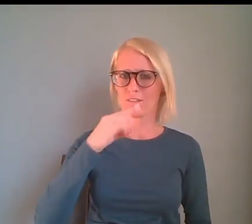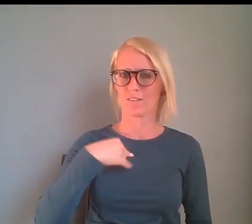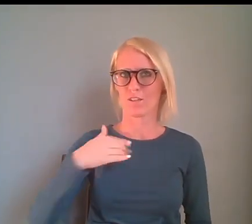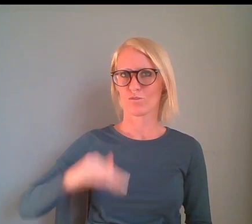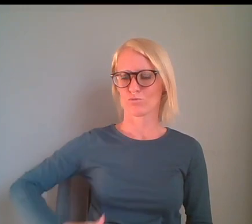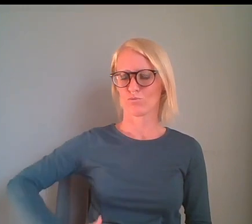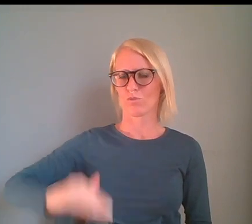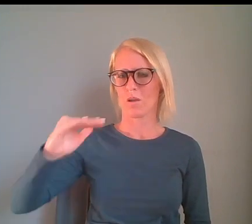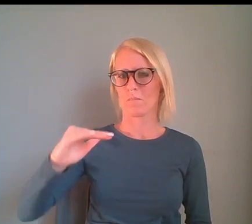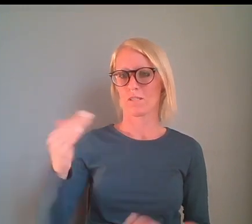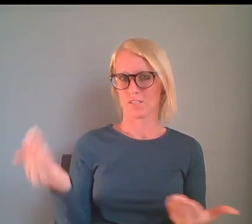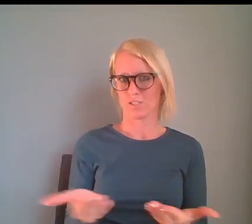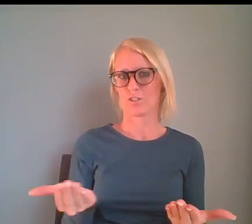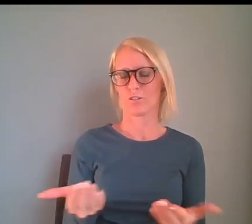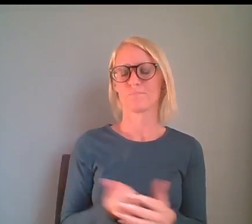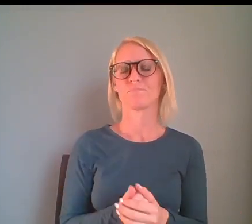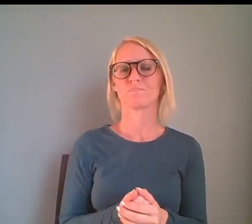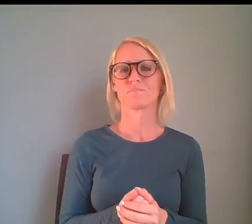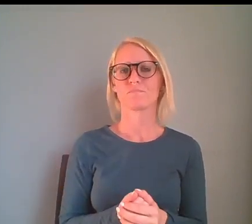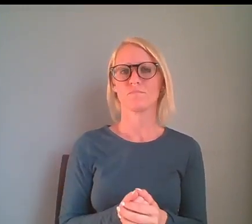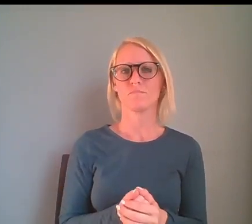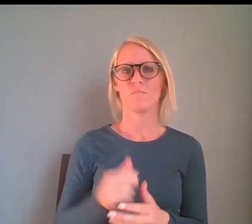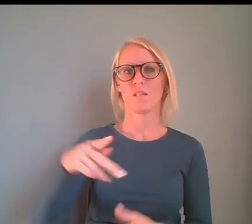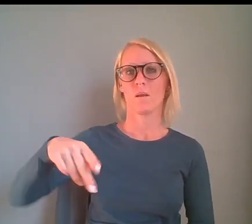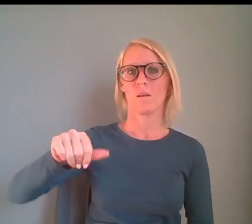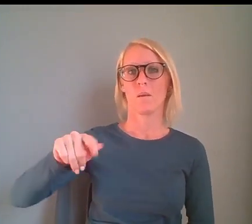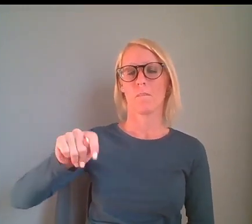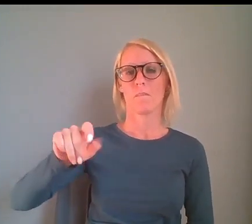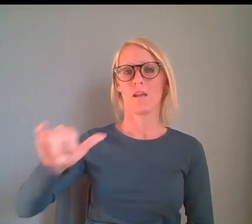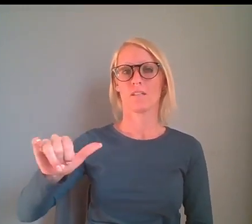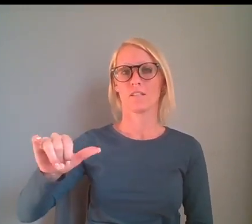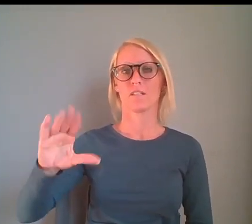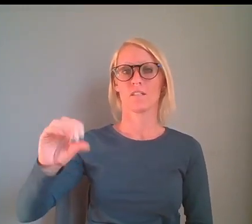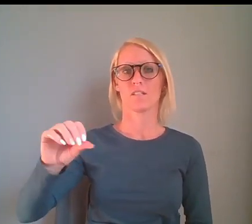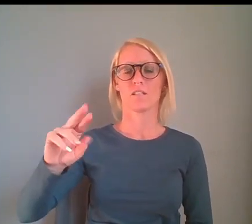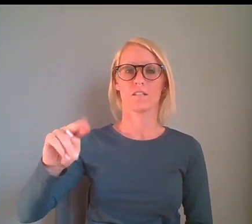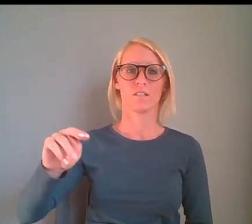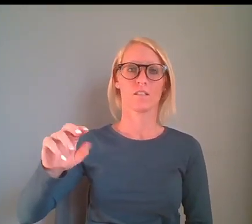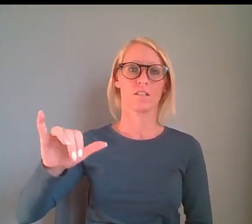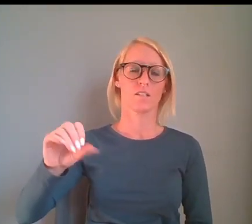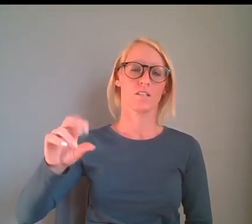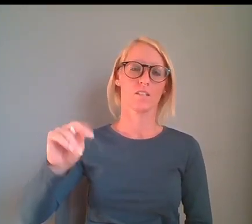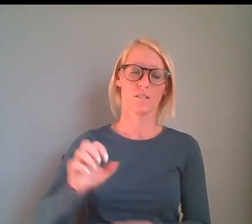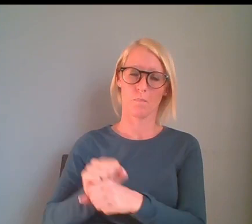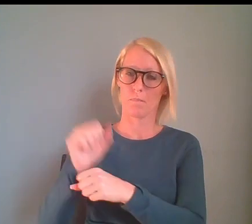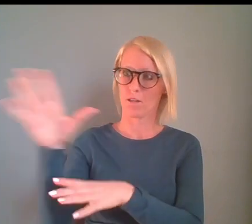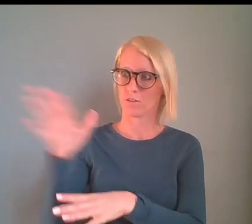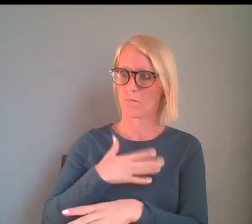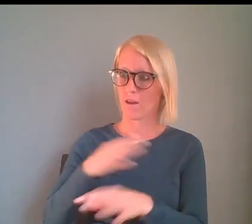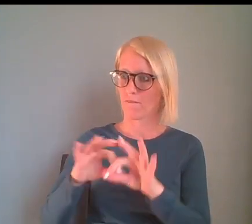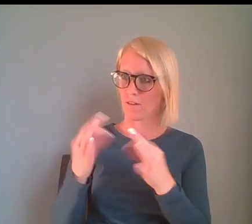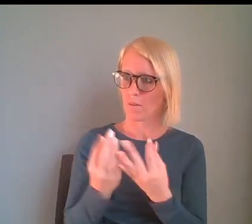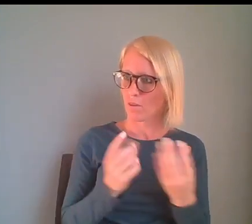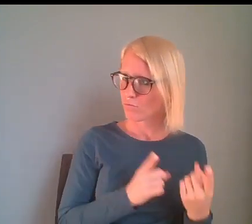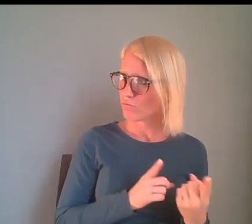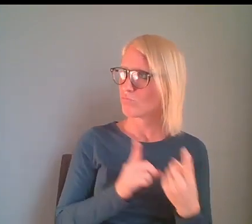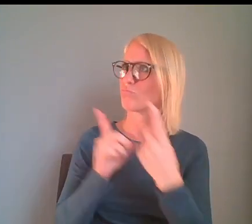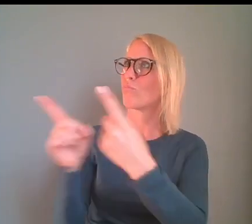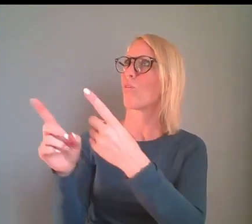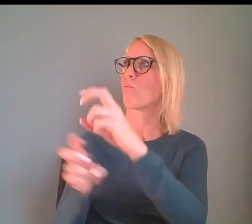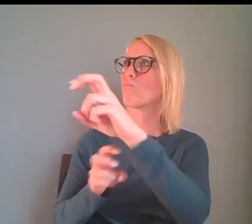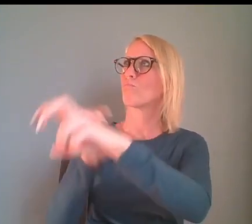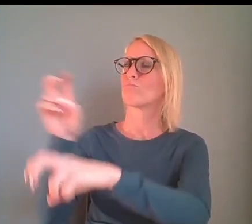up here in Missoula, and I grew up in Patty Canyon. My family took us out in the mountains a lot. This is my horse, Cheetah,